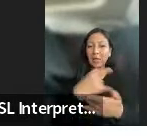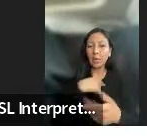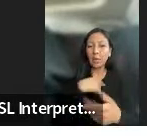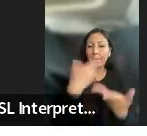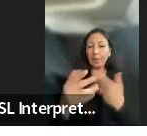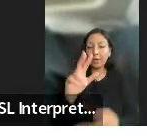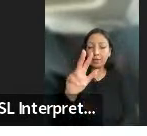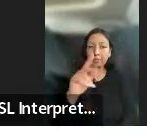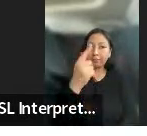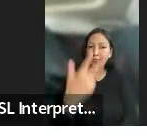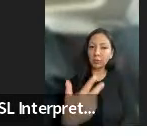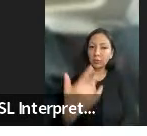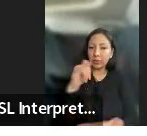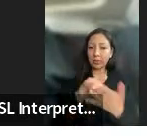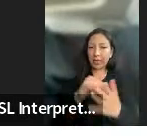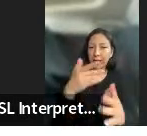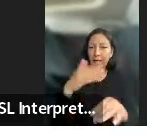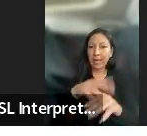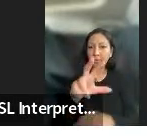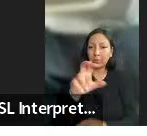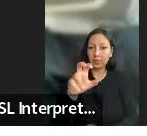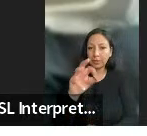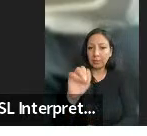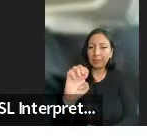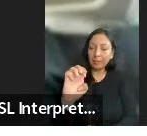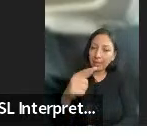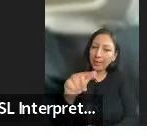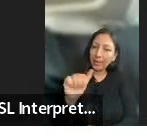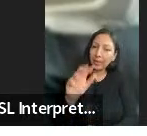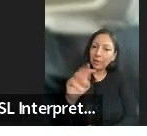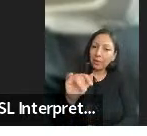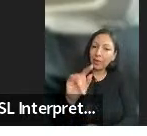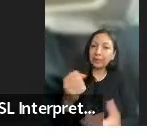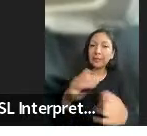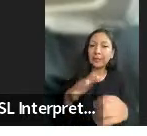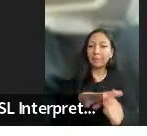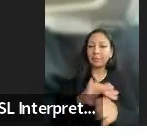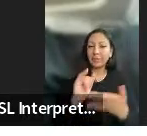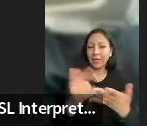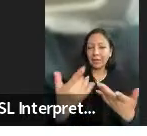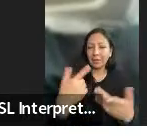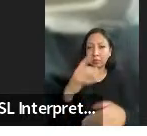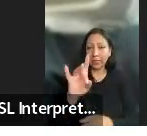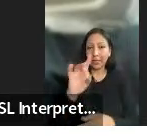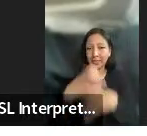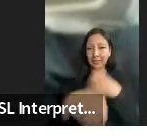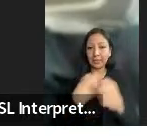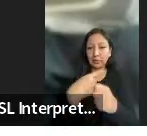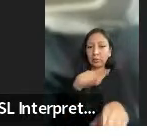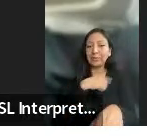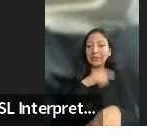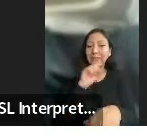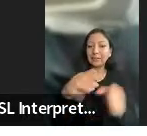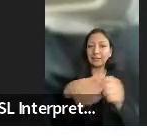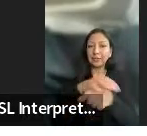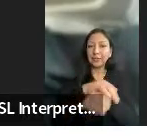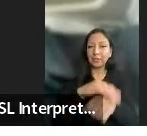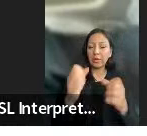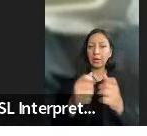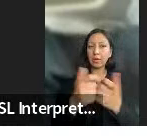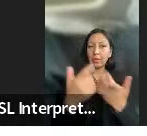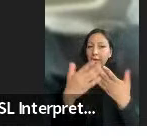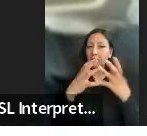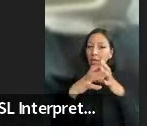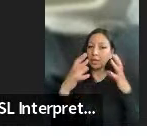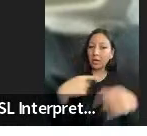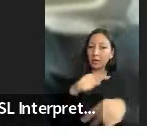of the way there at 300 megawatts or so. That means over the next 8 years, we have to cover vast amounts of our city's rooftops with